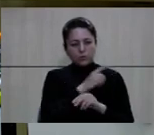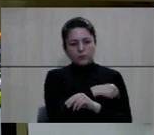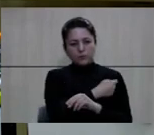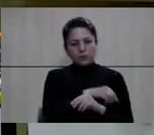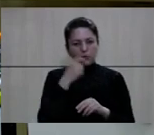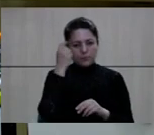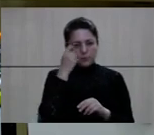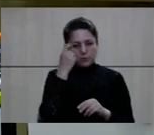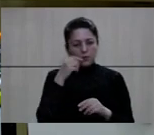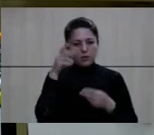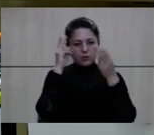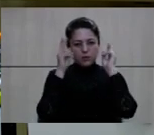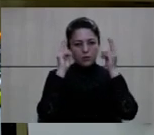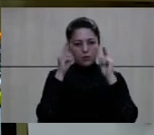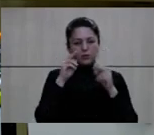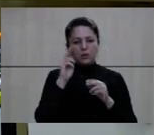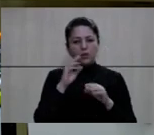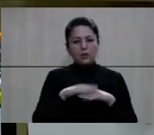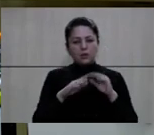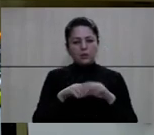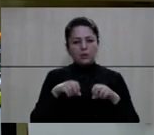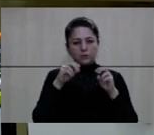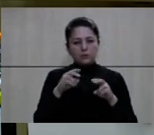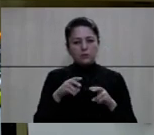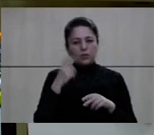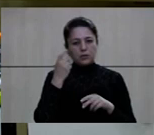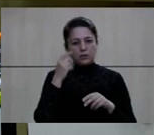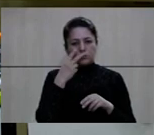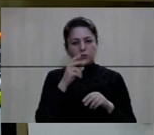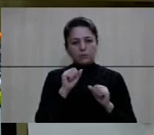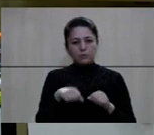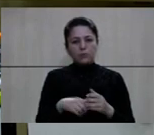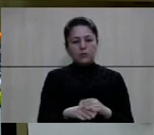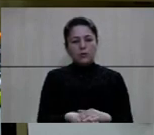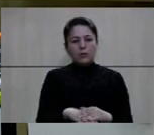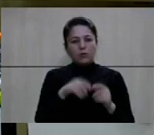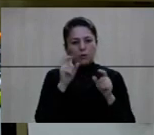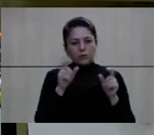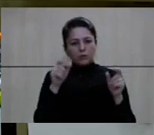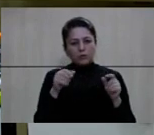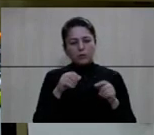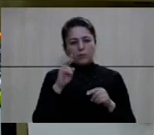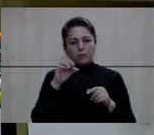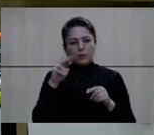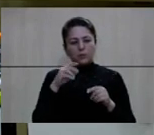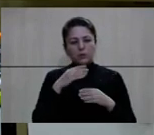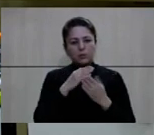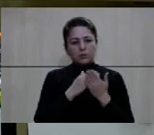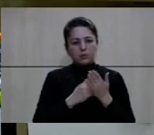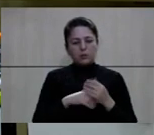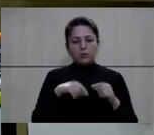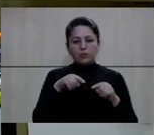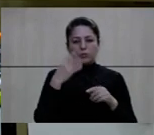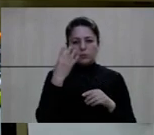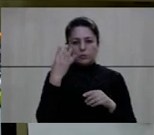psixolog, ya'ni sartarosh kasb turlari egalarini ko'rishingiz mumkin. Odam odam belgili tizim. Bu yerda